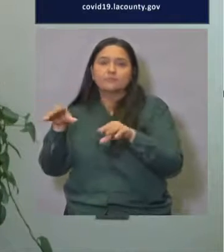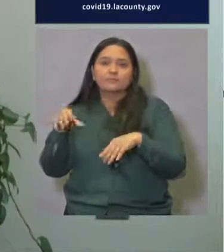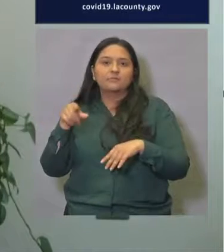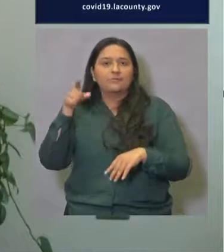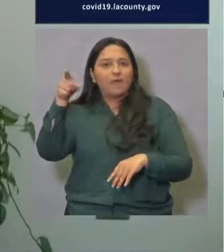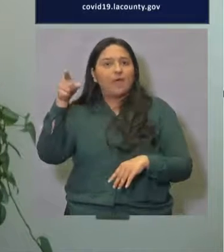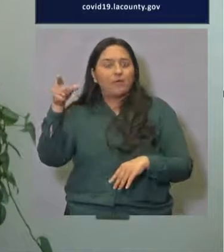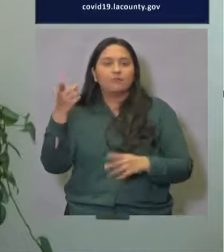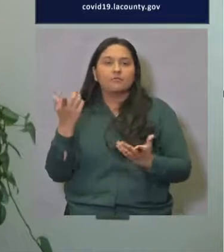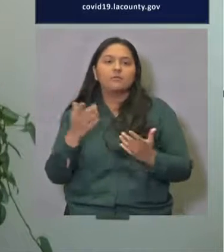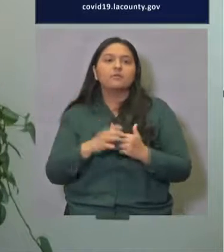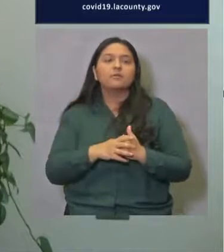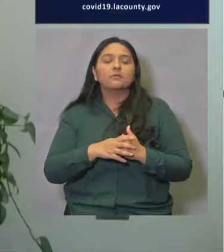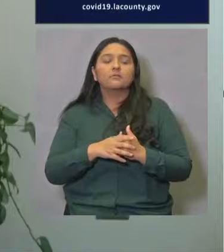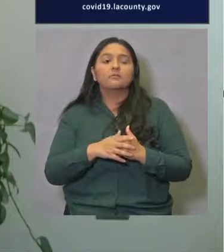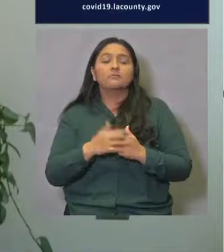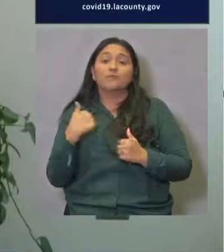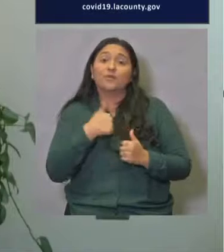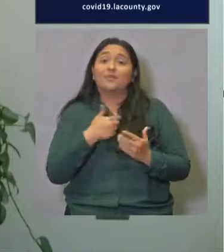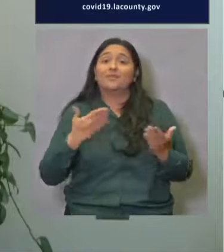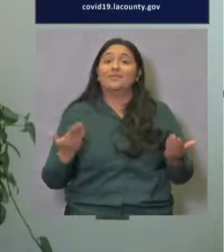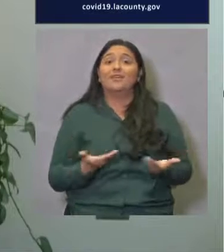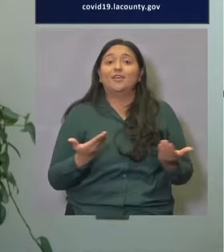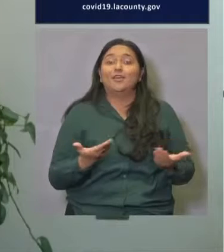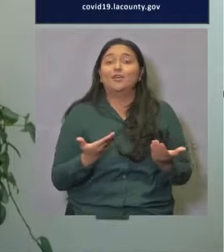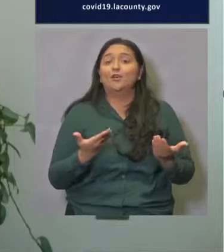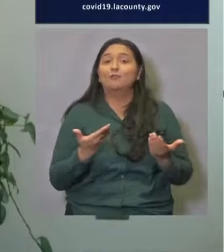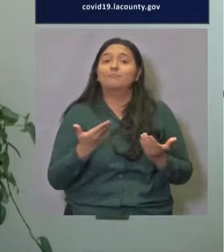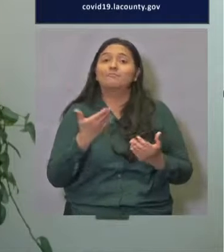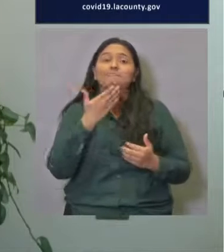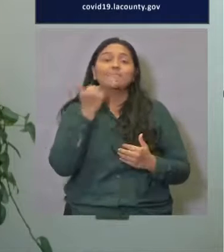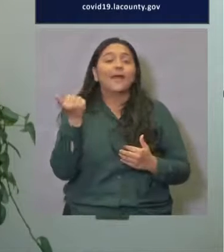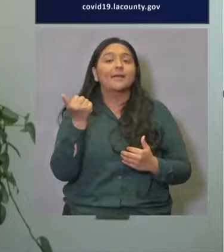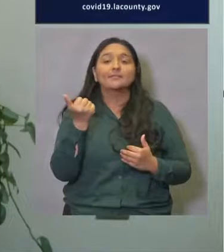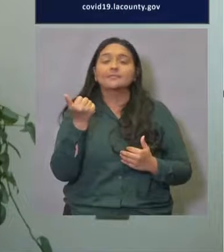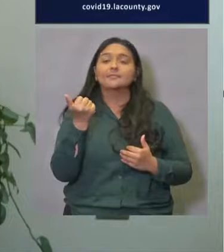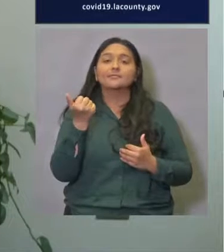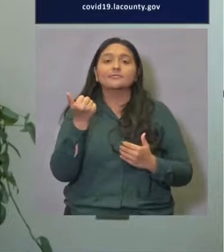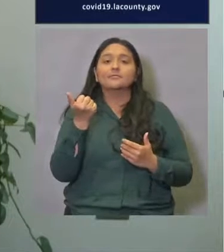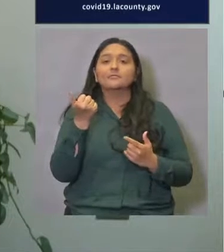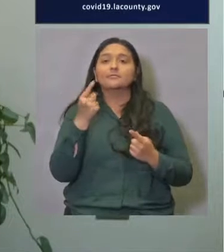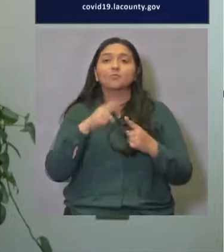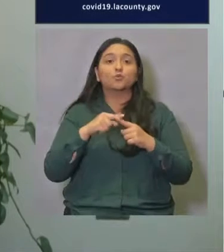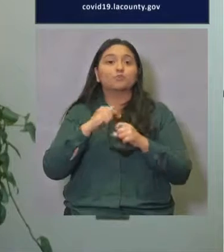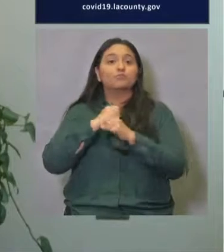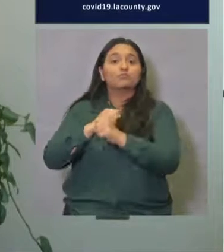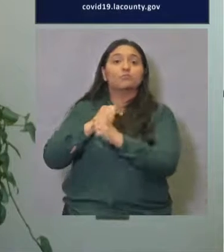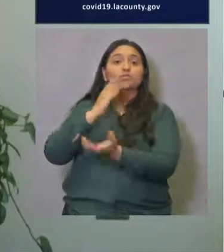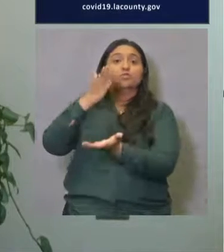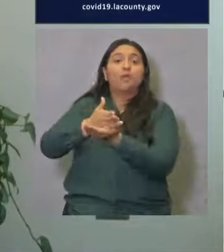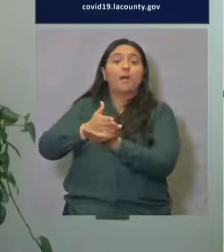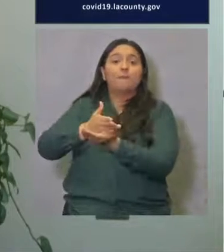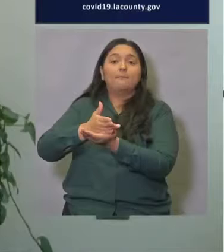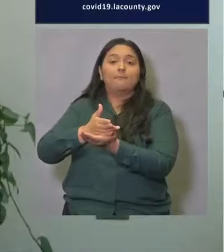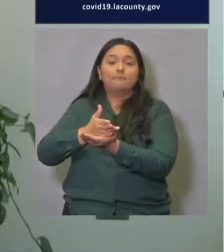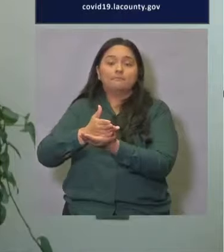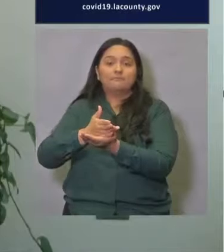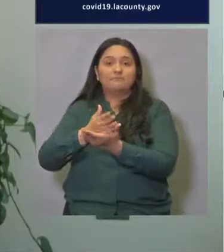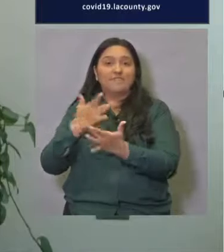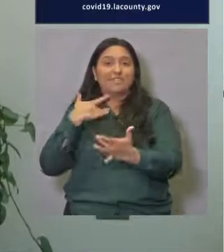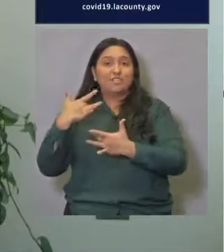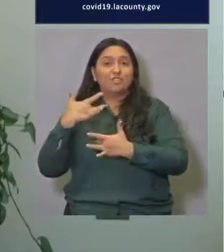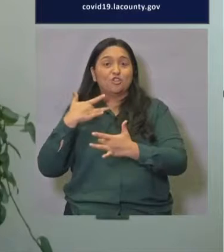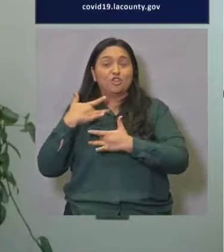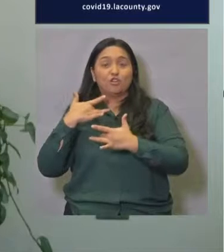For all of us, the best way to stop a variant of concern from becoming more dominant is to